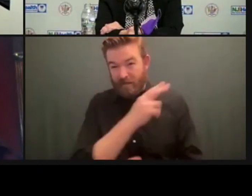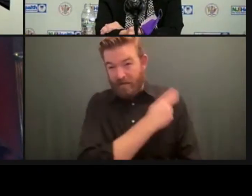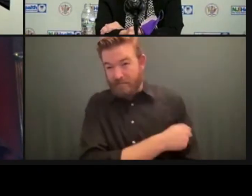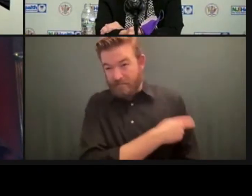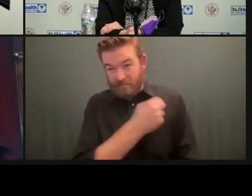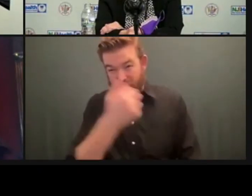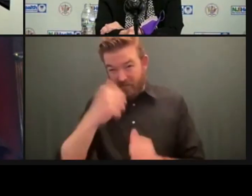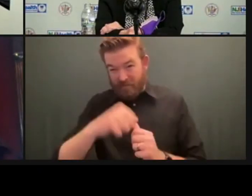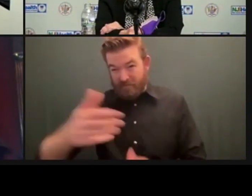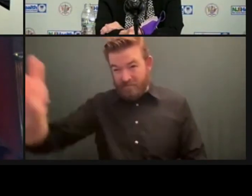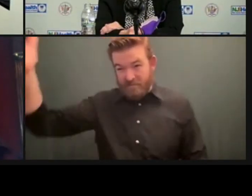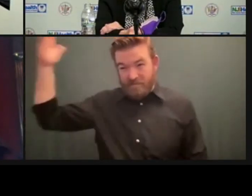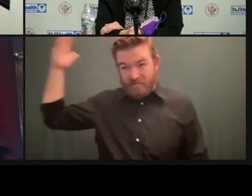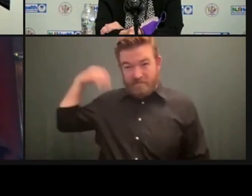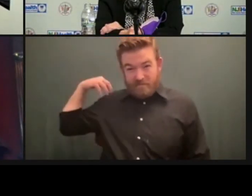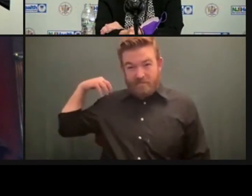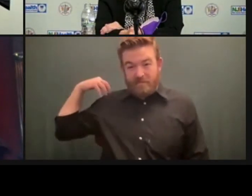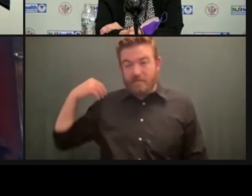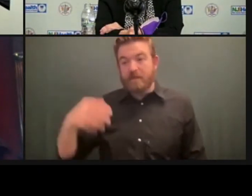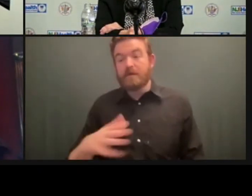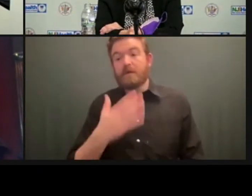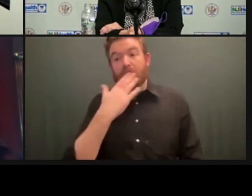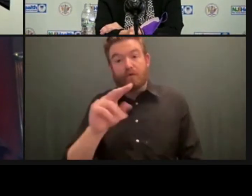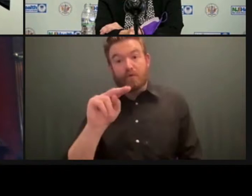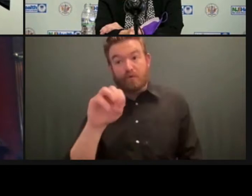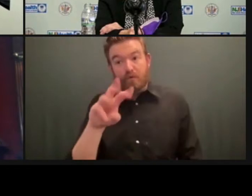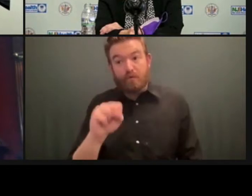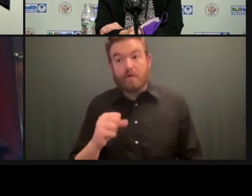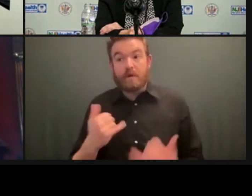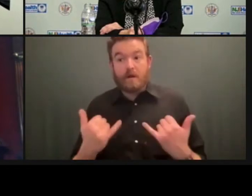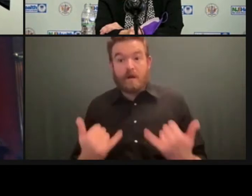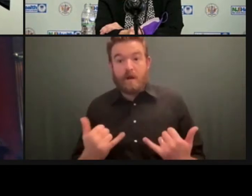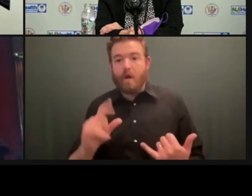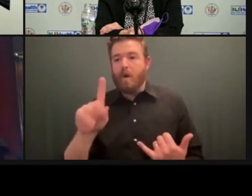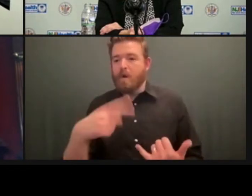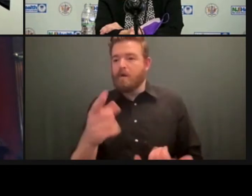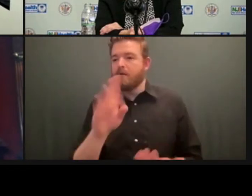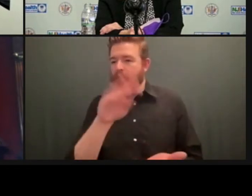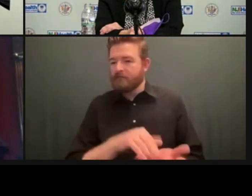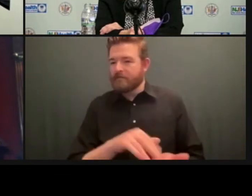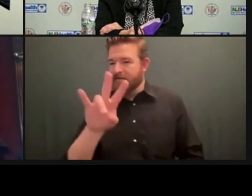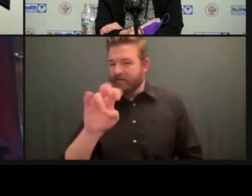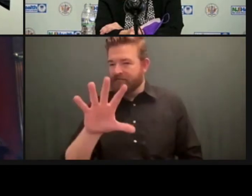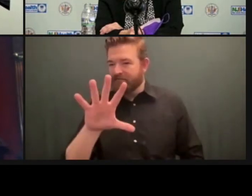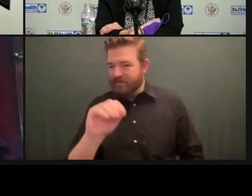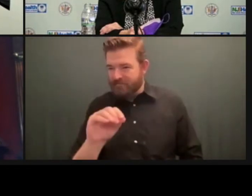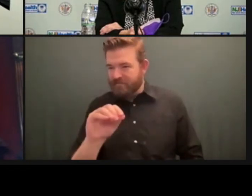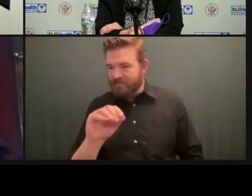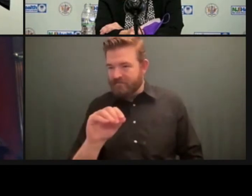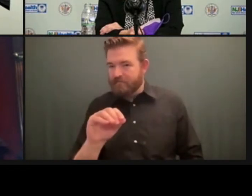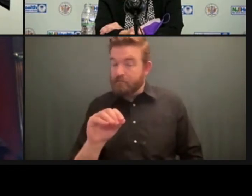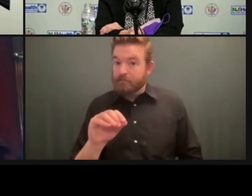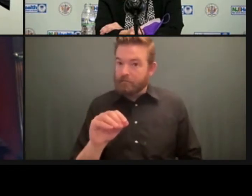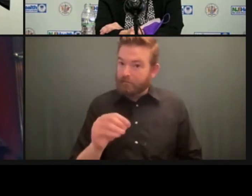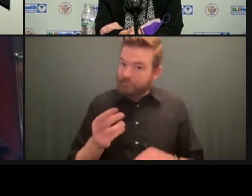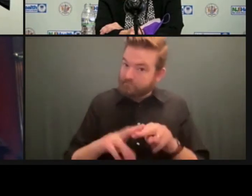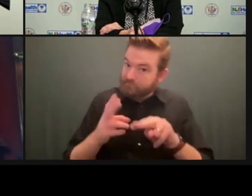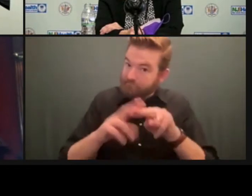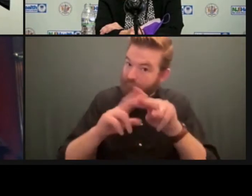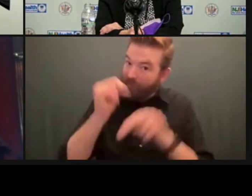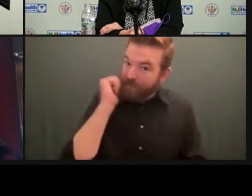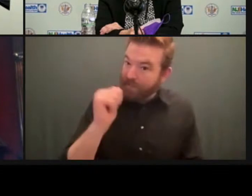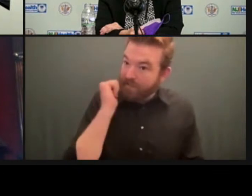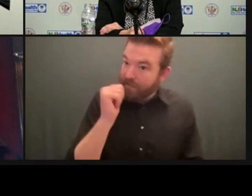good news is we're a ways from that at 4,715, but we're going up a little bit by leaps and bounds every day,